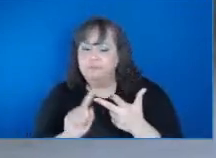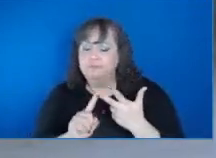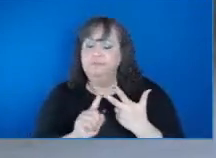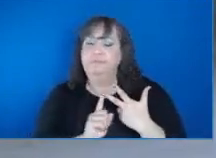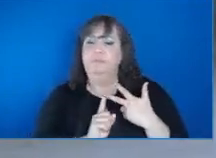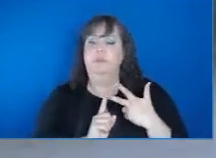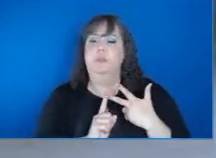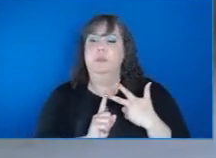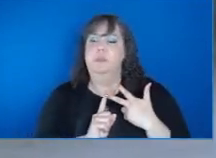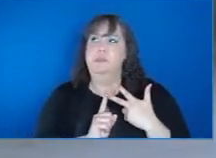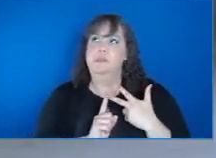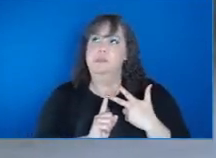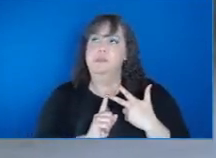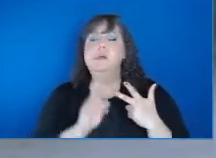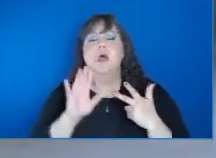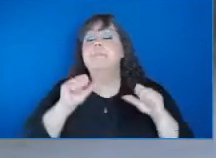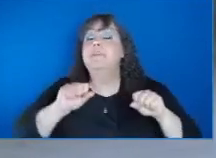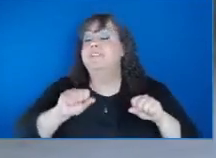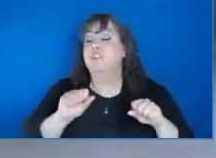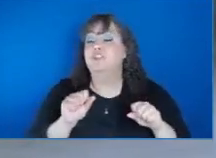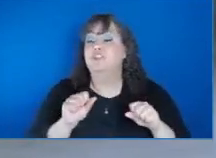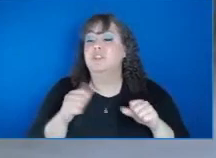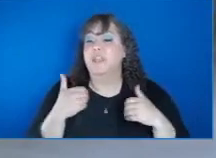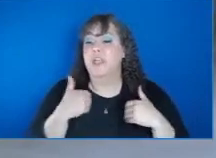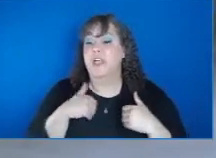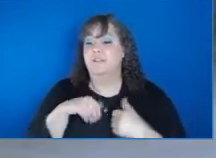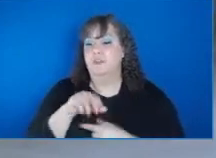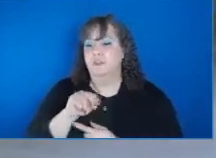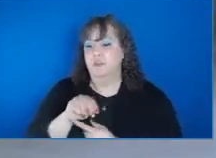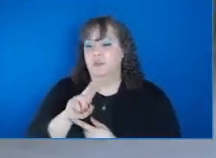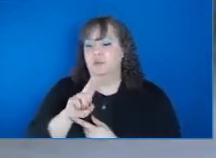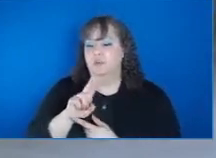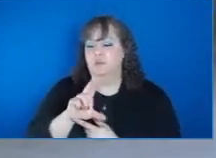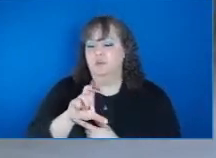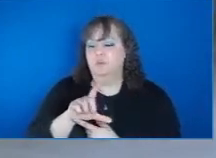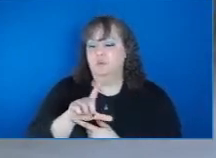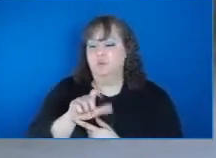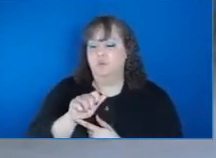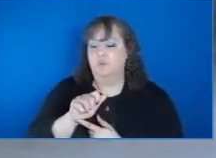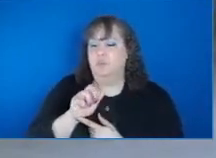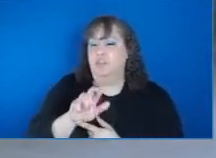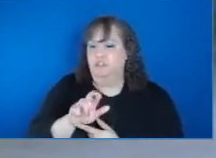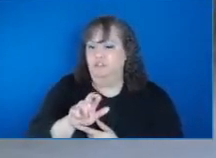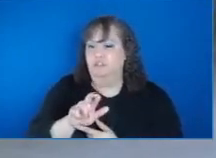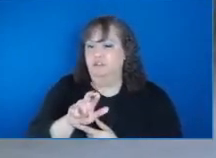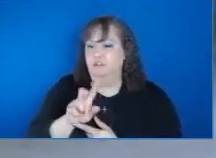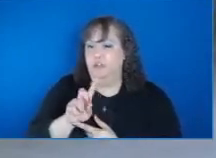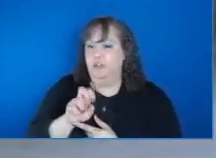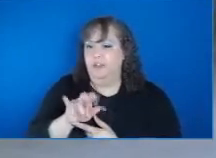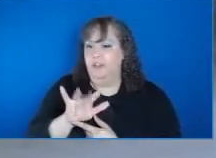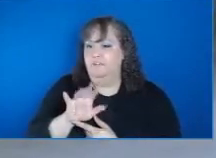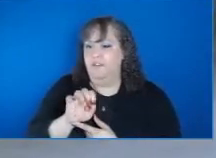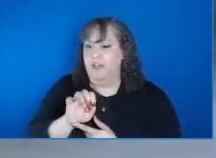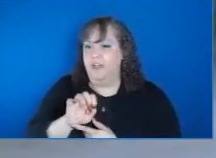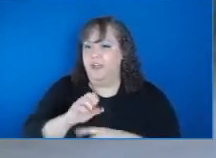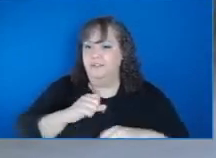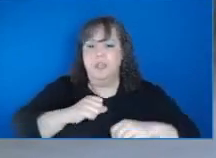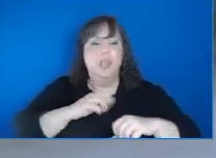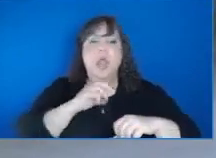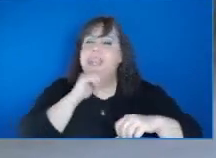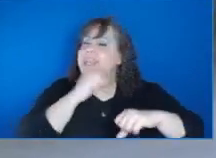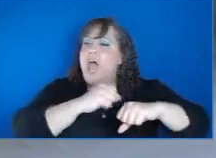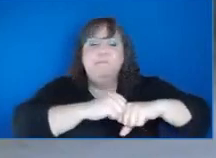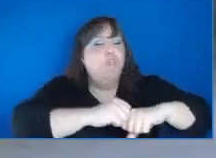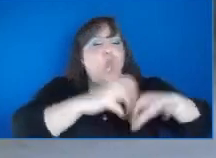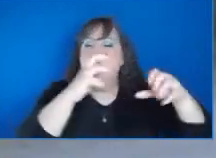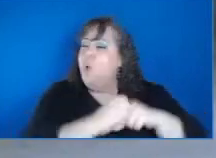to potentially take a nuclear device and detonate it, not detonate the asteroid. I'll make that clear.